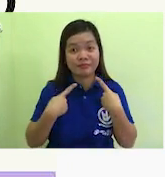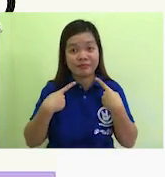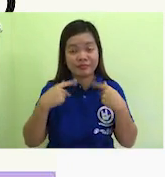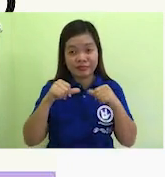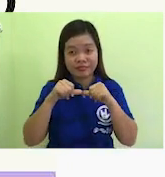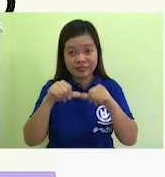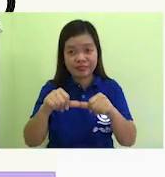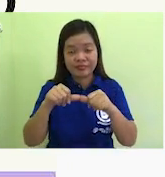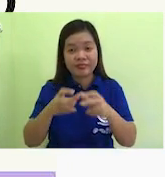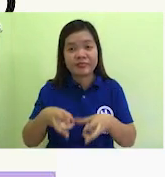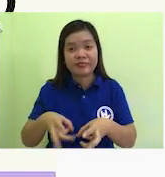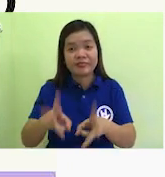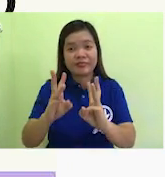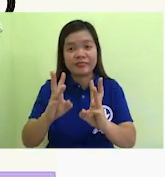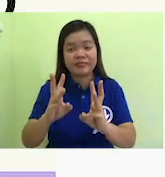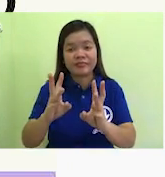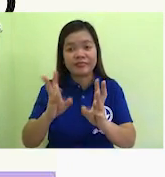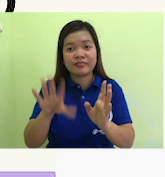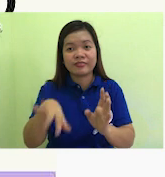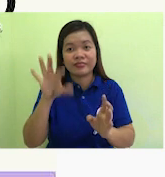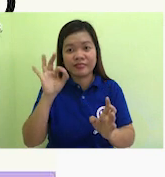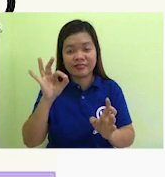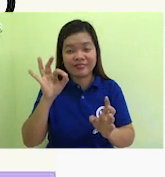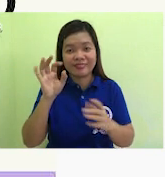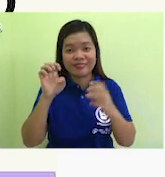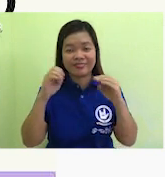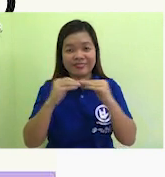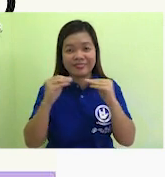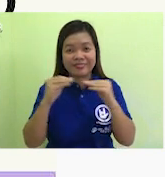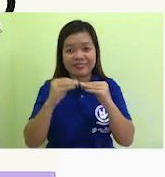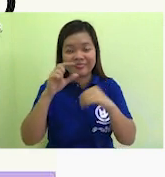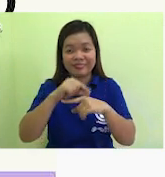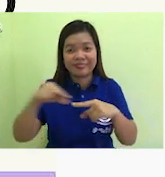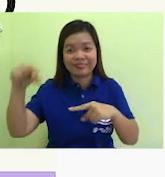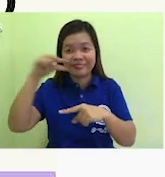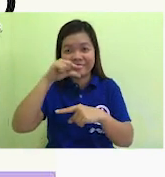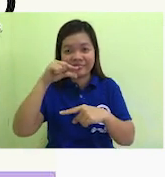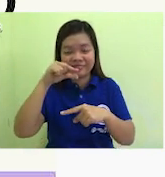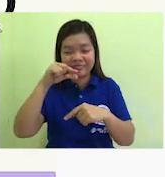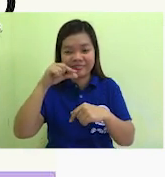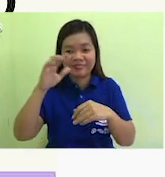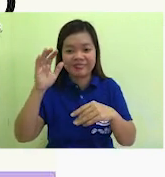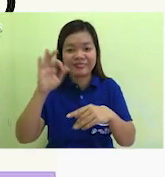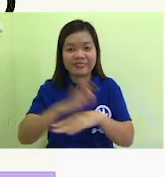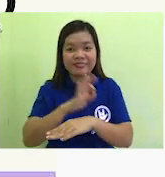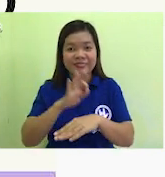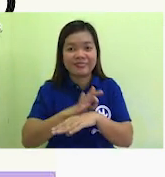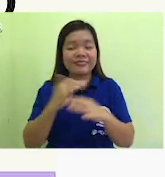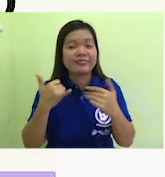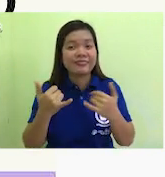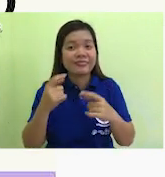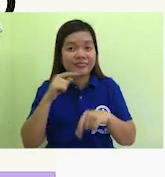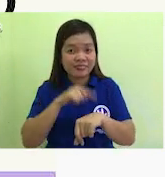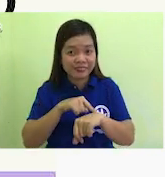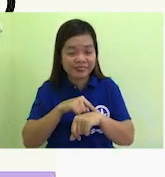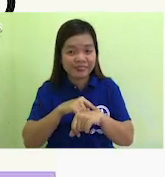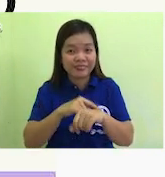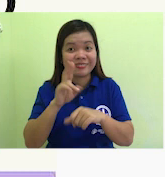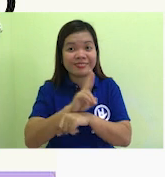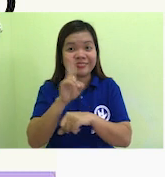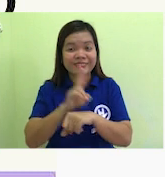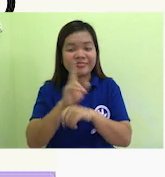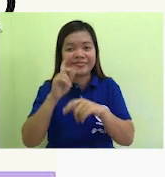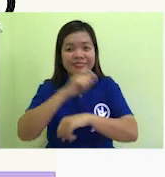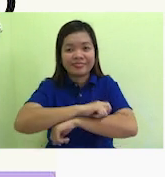Let us now proceed to the next way in finding the equation of the quadratic function. This time,